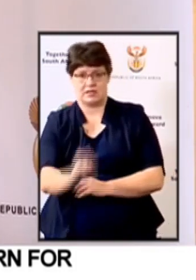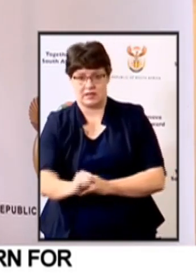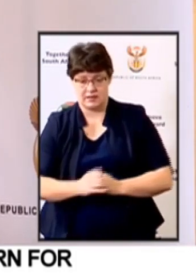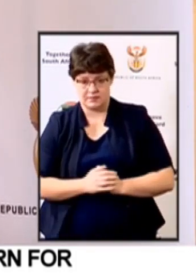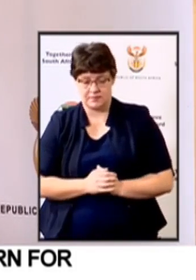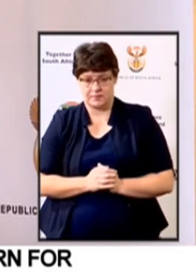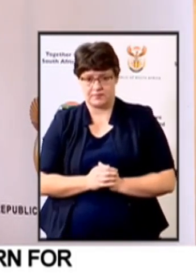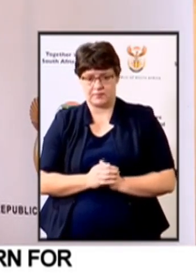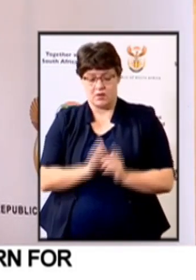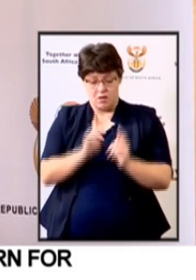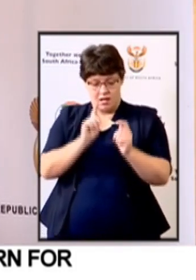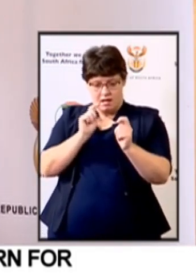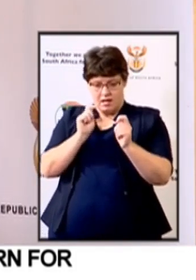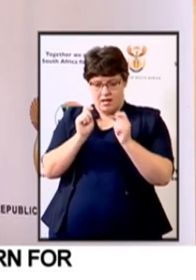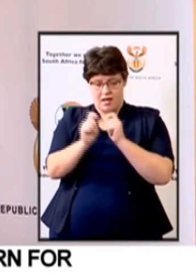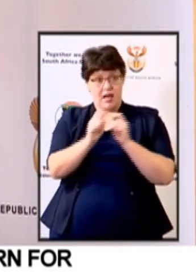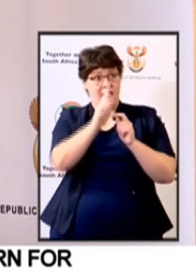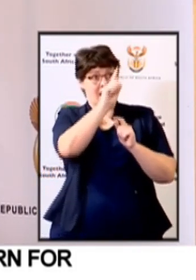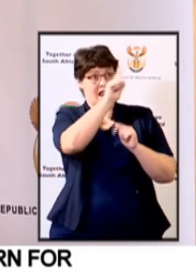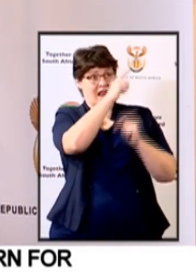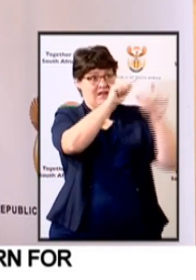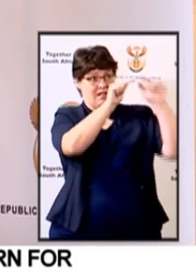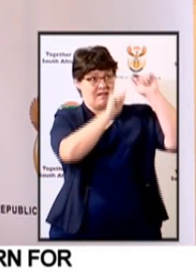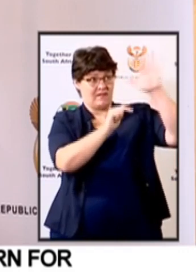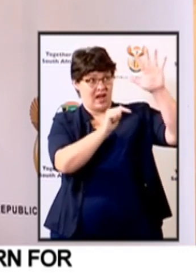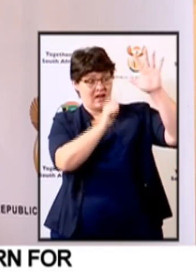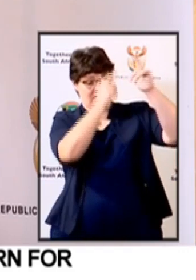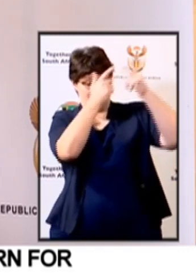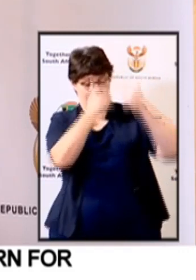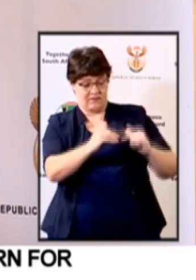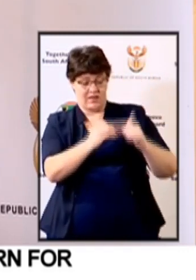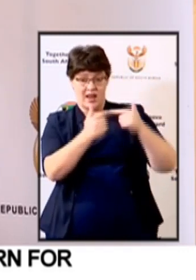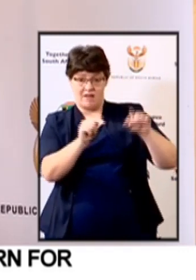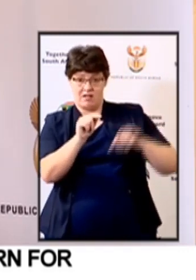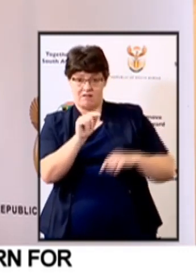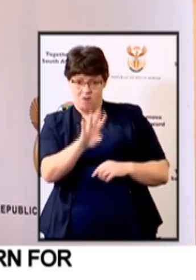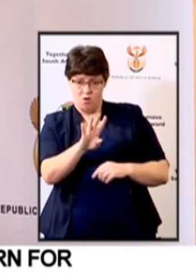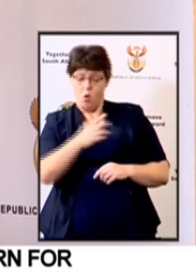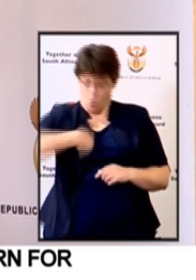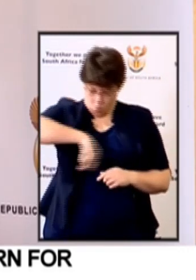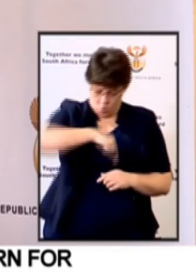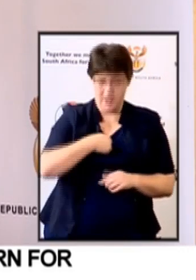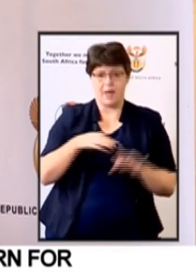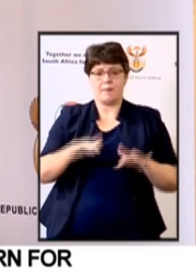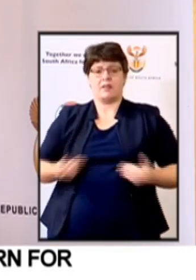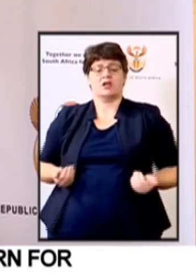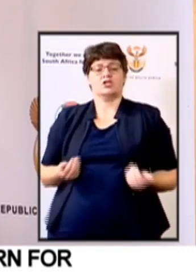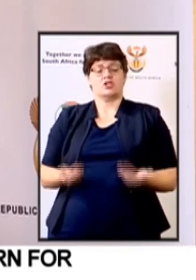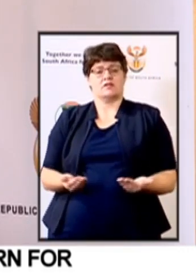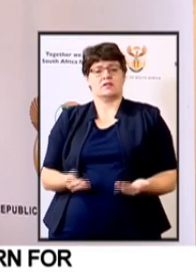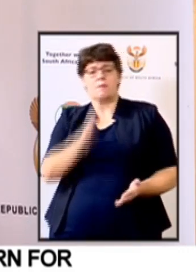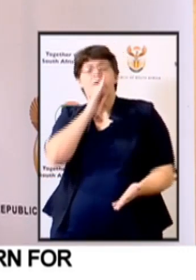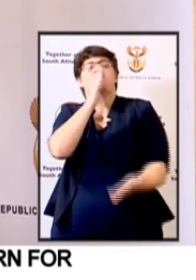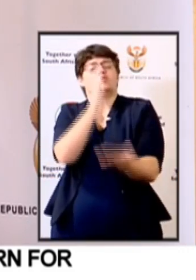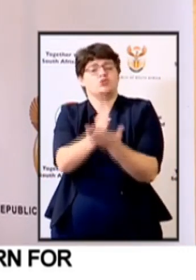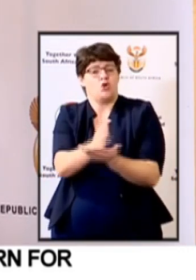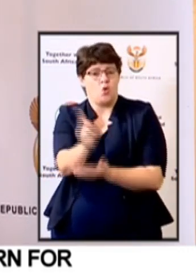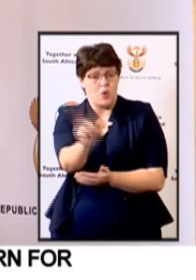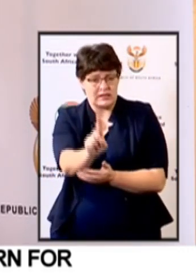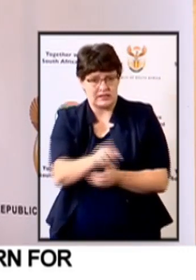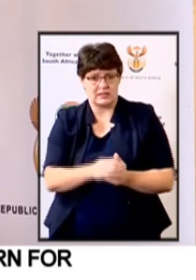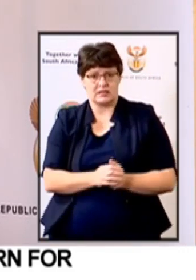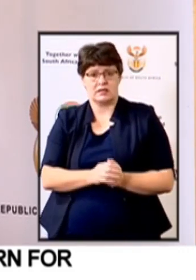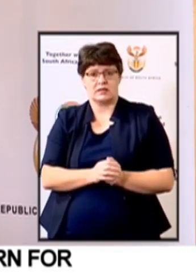transition between the levels, the focus of public service is continuously to ensure the provision of